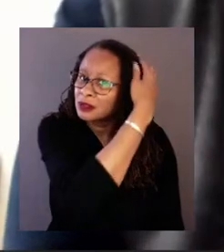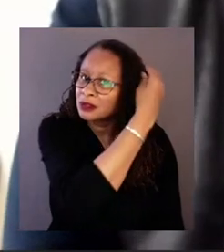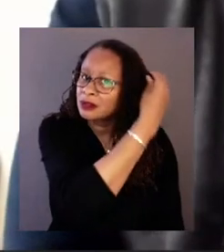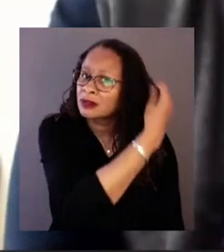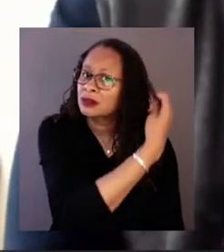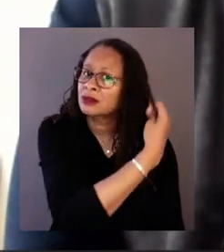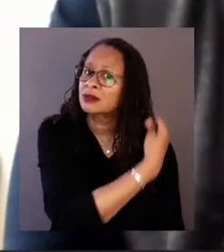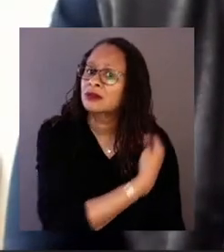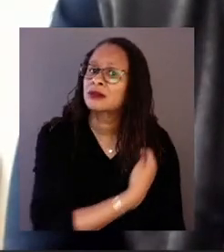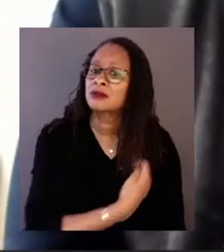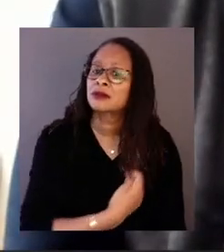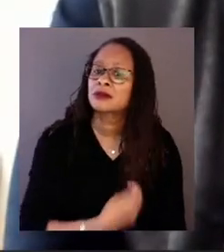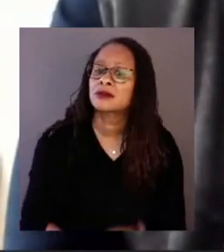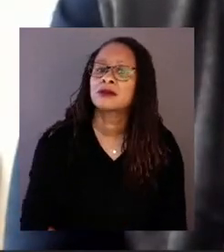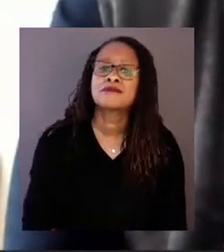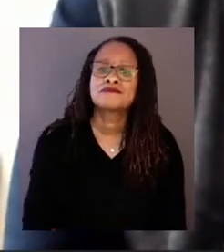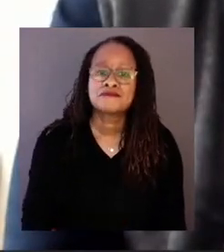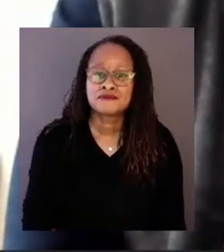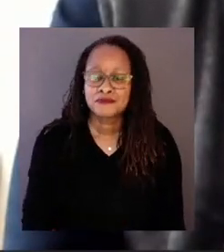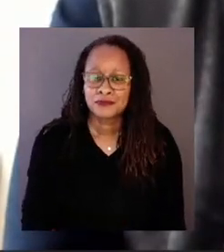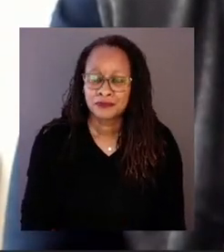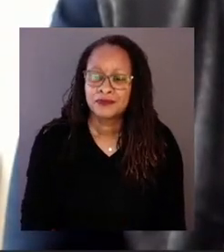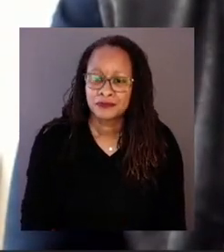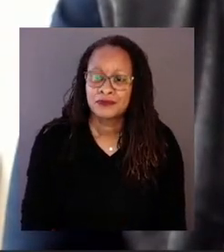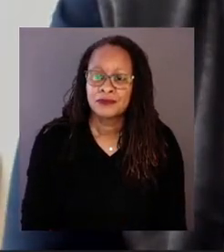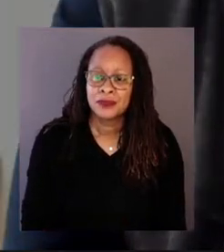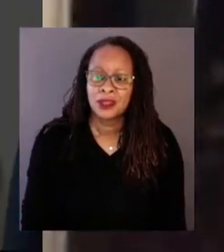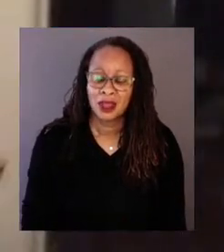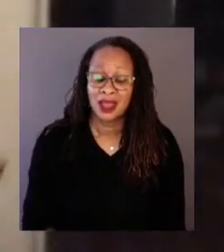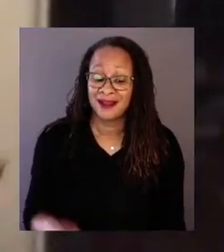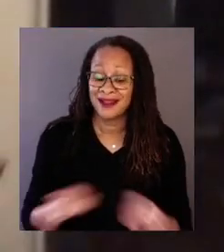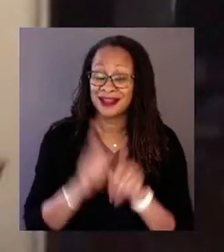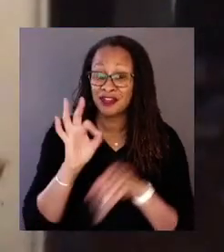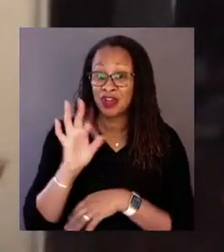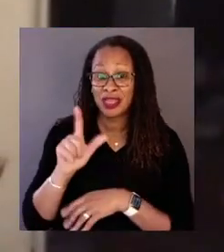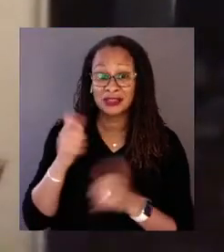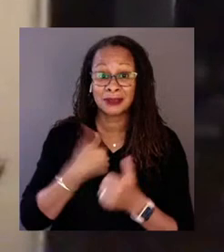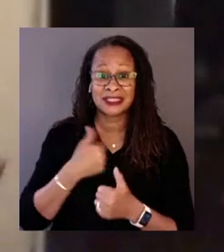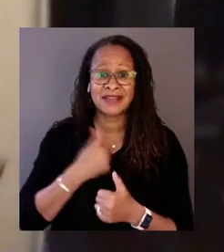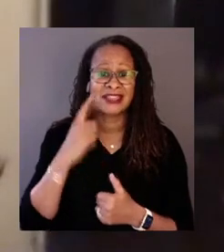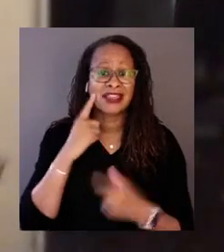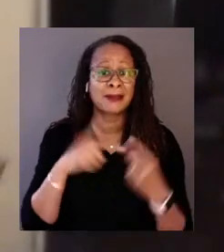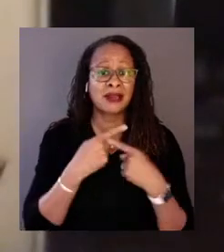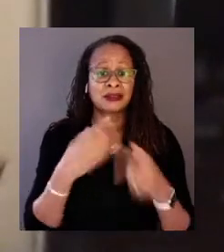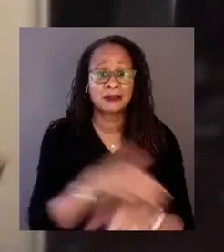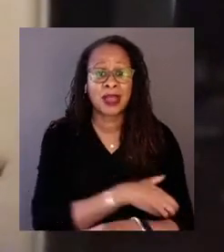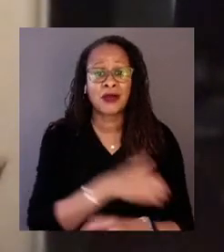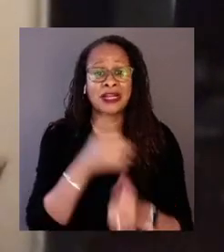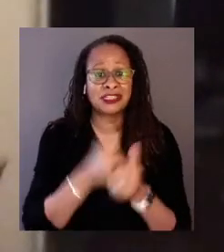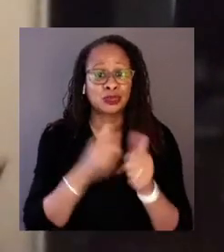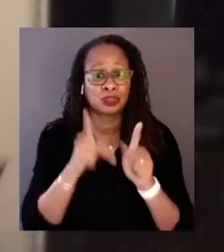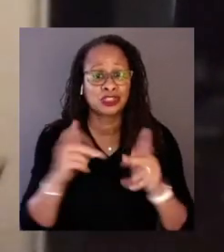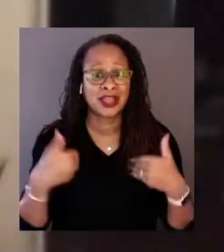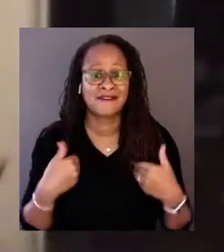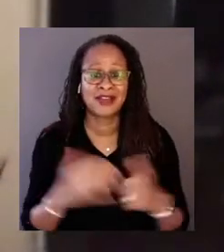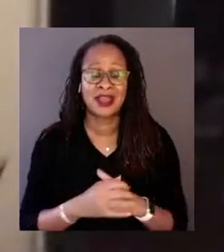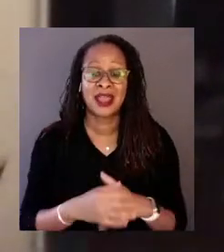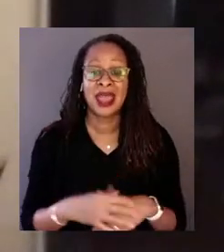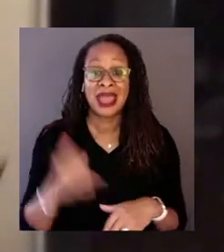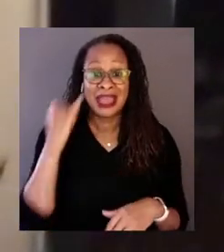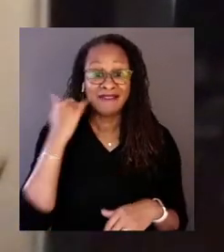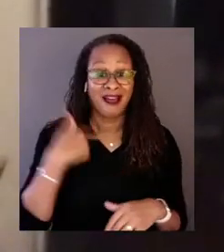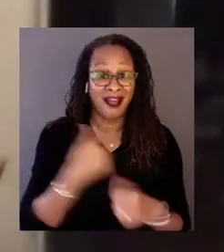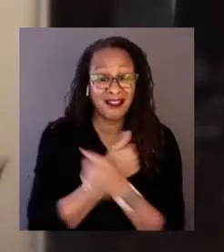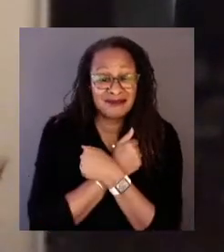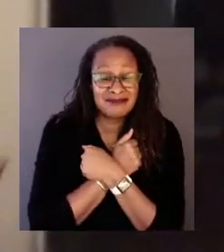that one has, right? Like, for example, me being a freelancer, it's really the strength of that is that if I love a film, you know, if I